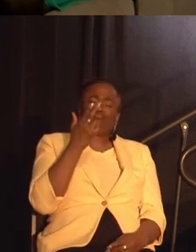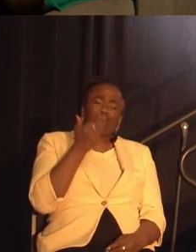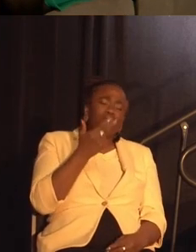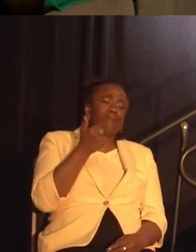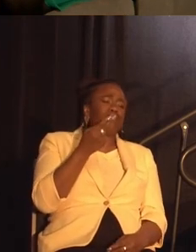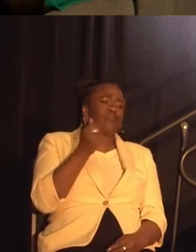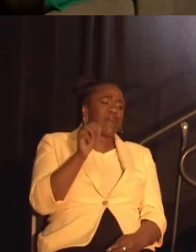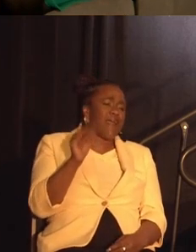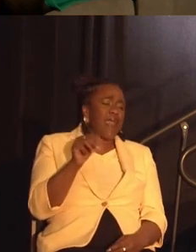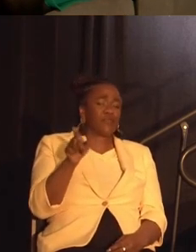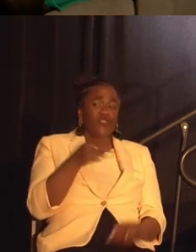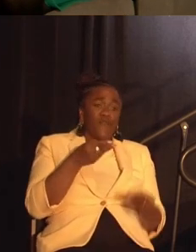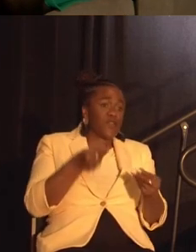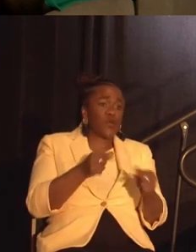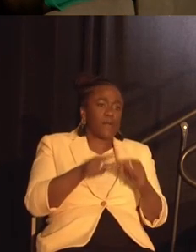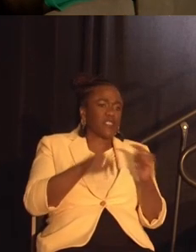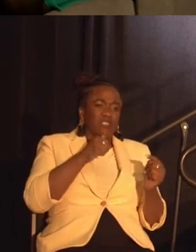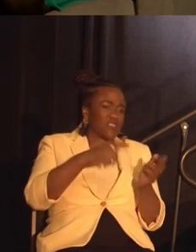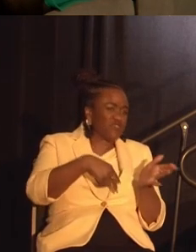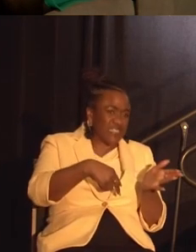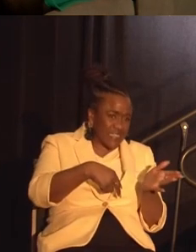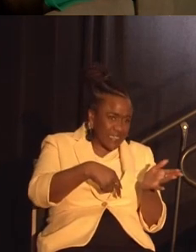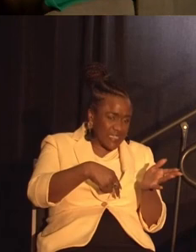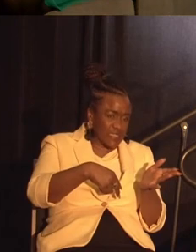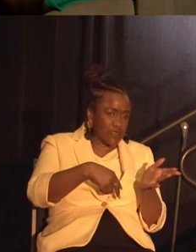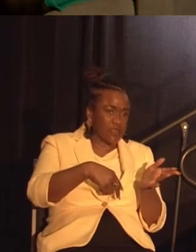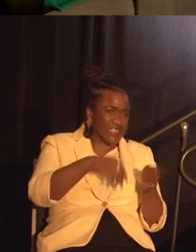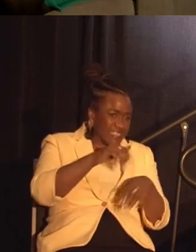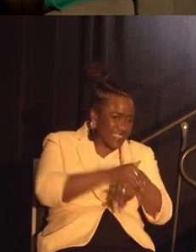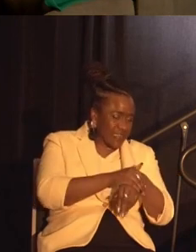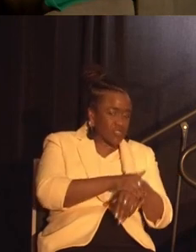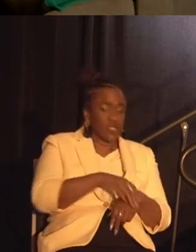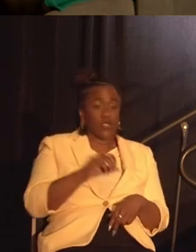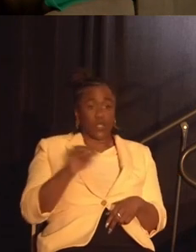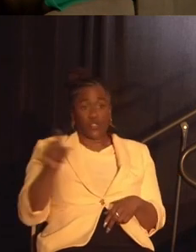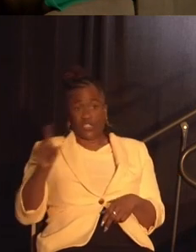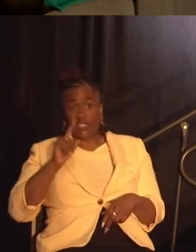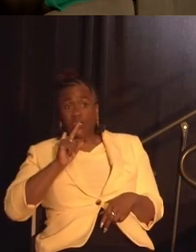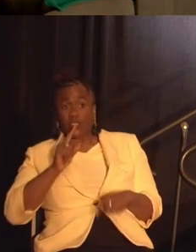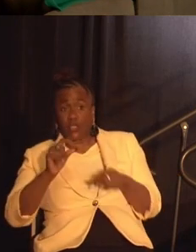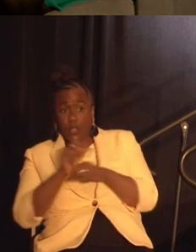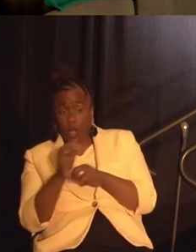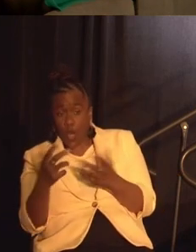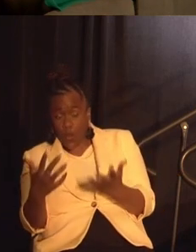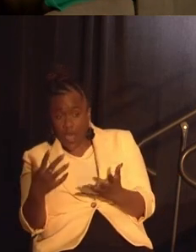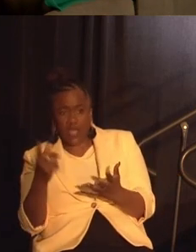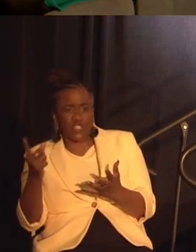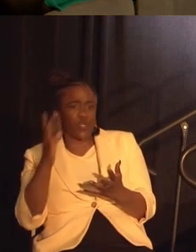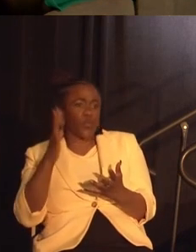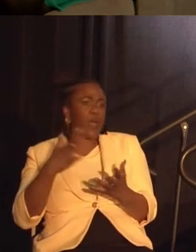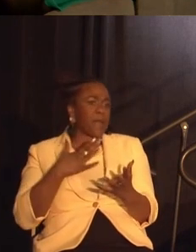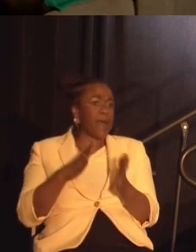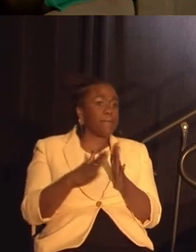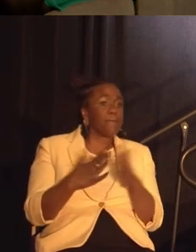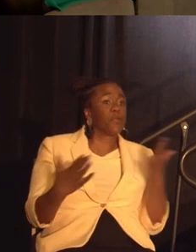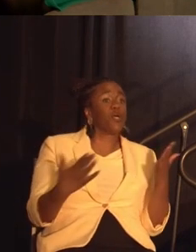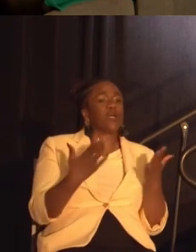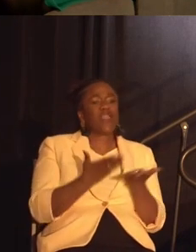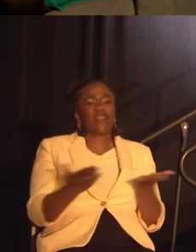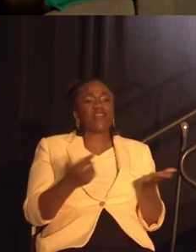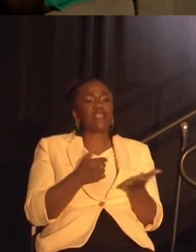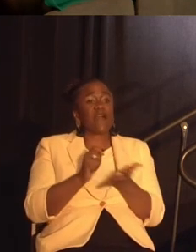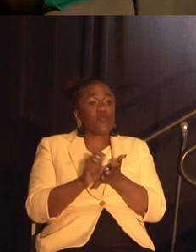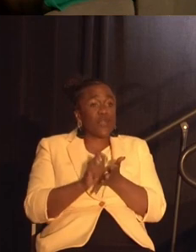super, super fluent, but she doesn't read. And so what happens actually is that she'll oftentimes take my book or like things I've written